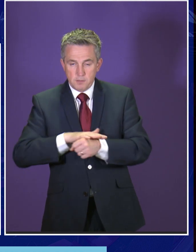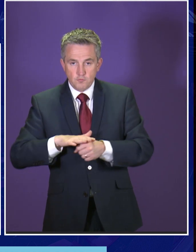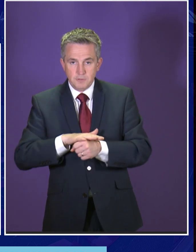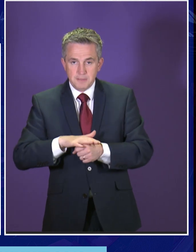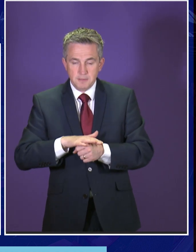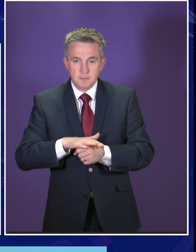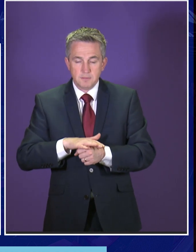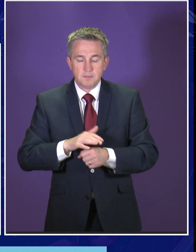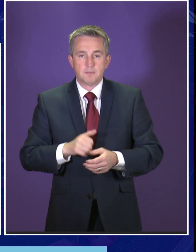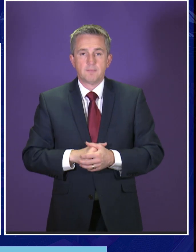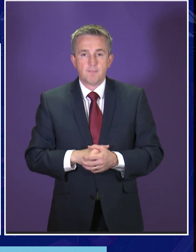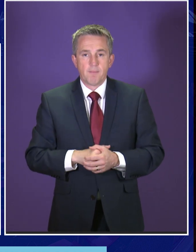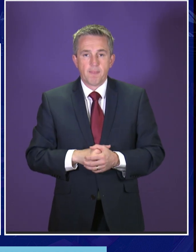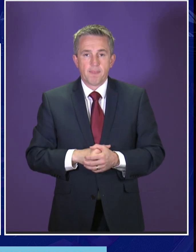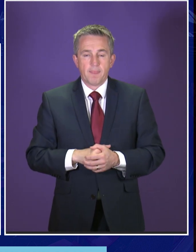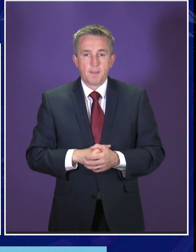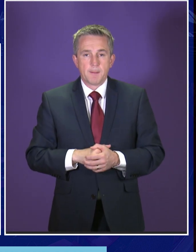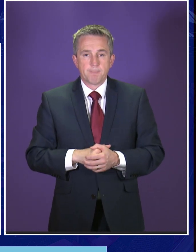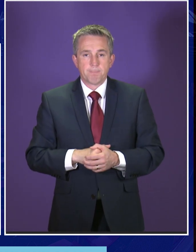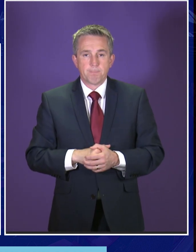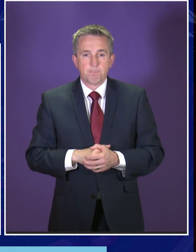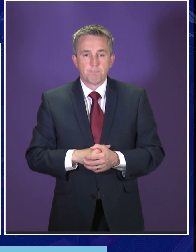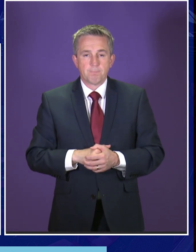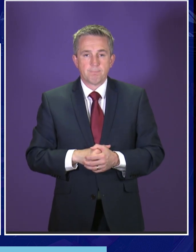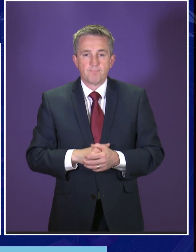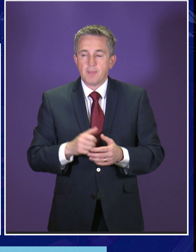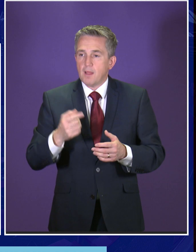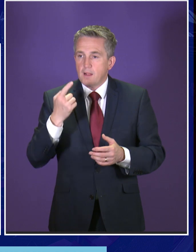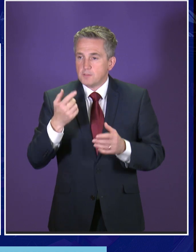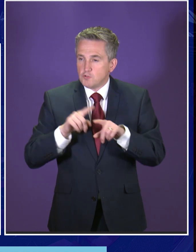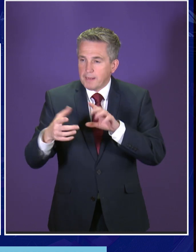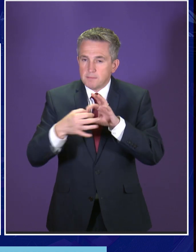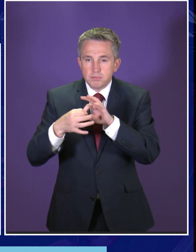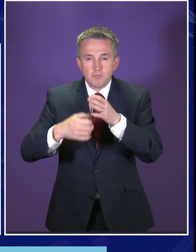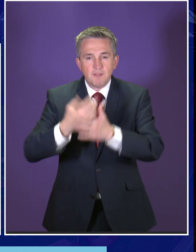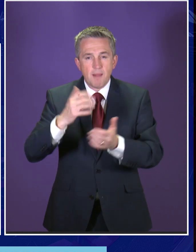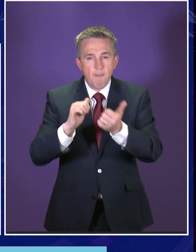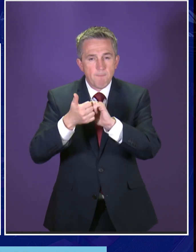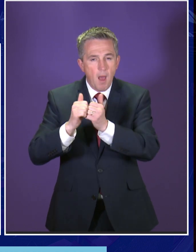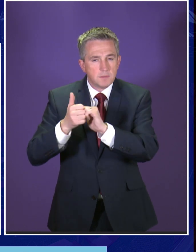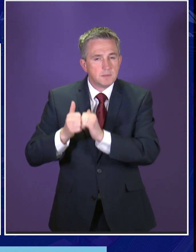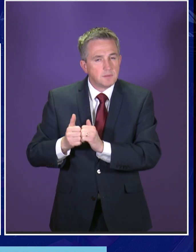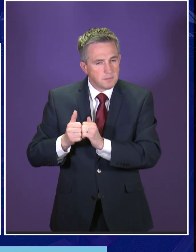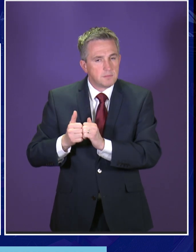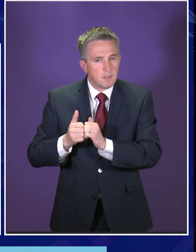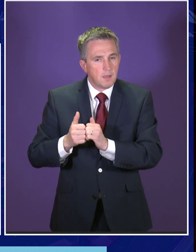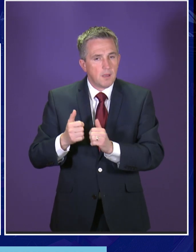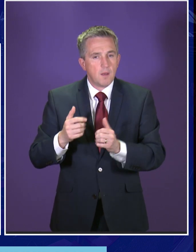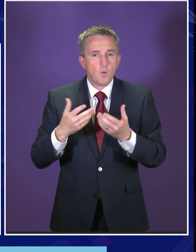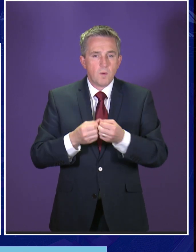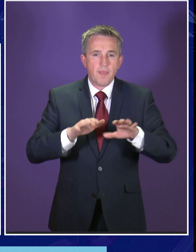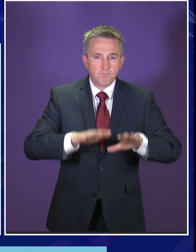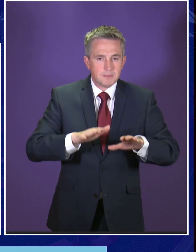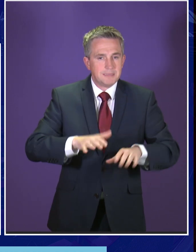agreements, effective collaboration with development partners, especially in our country, we partner with